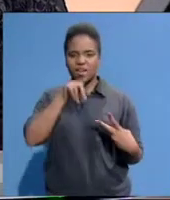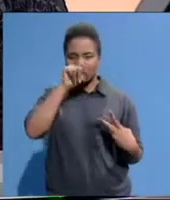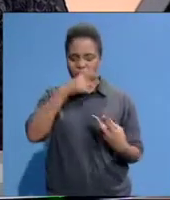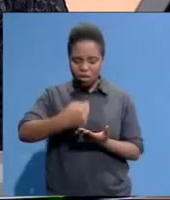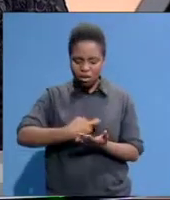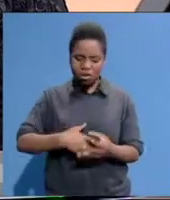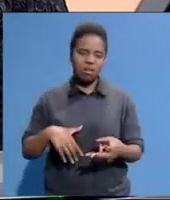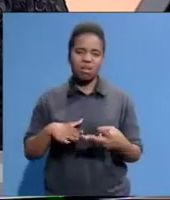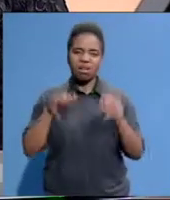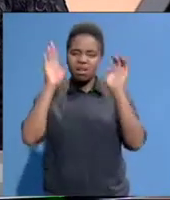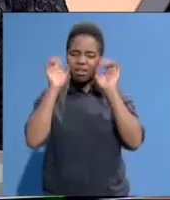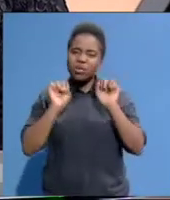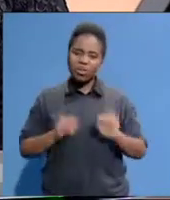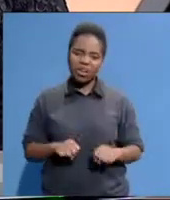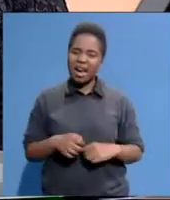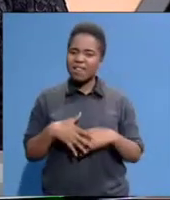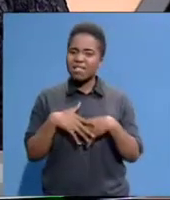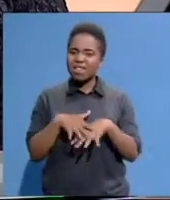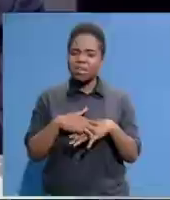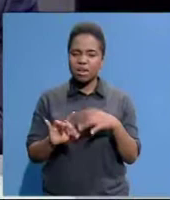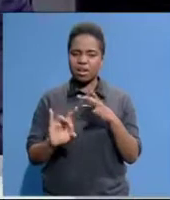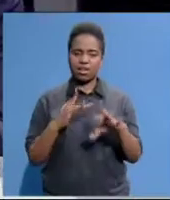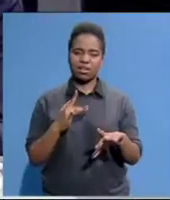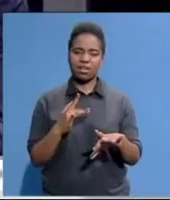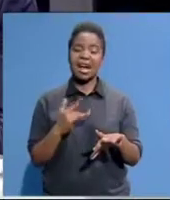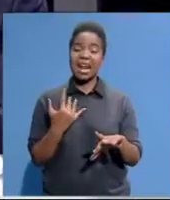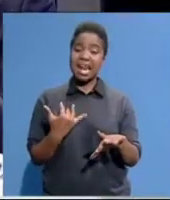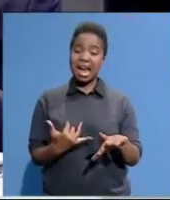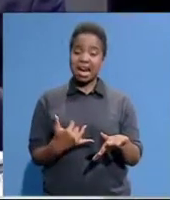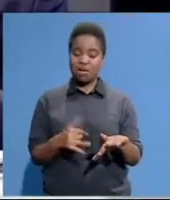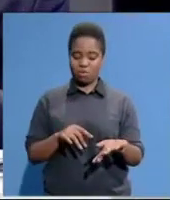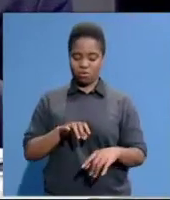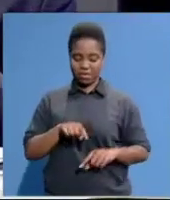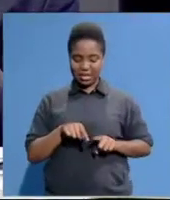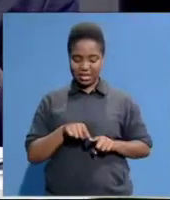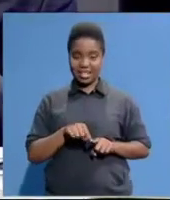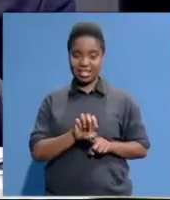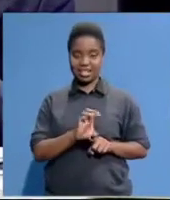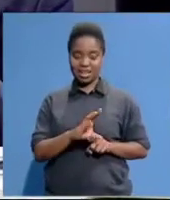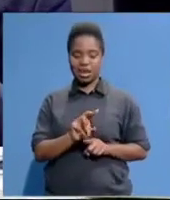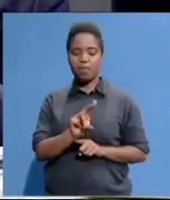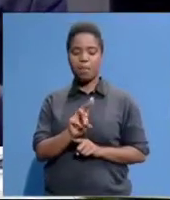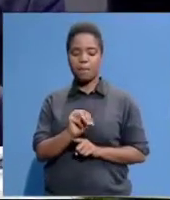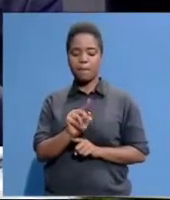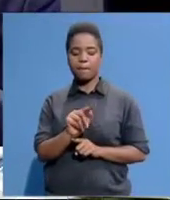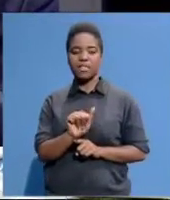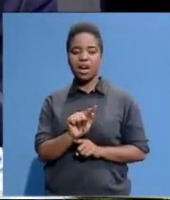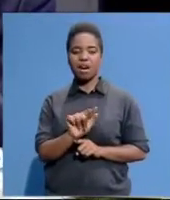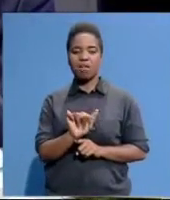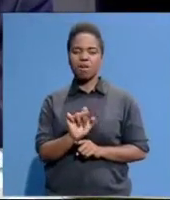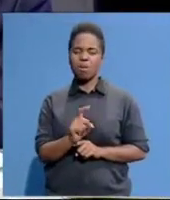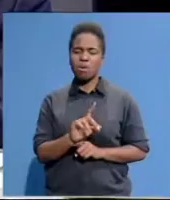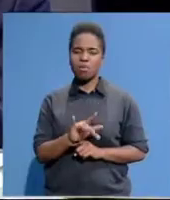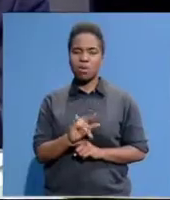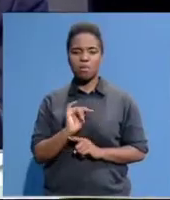that feeling now where the touchdown happened, Mthatha, and then the lining up of everyone, the human chain that we all spoke about.